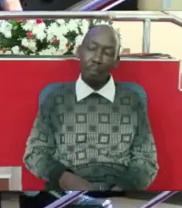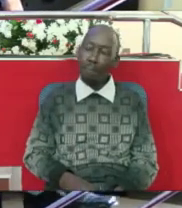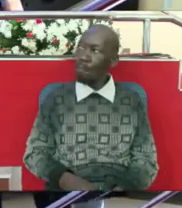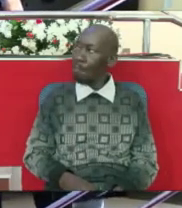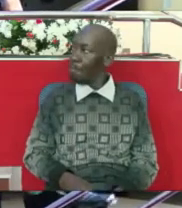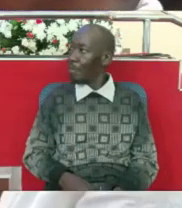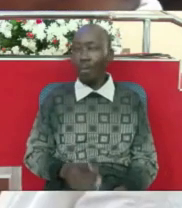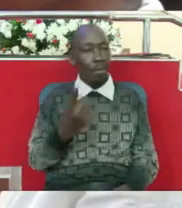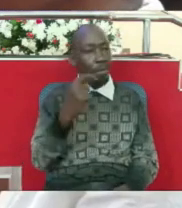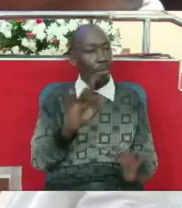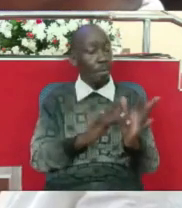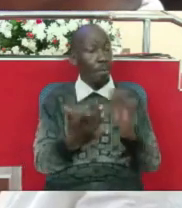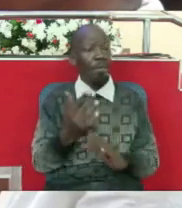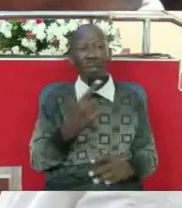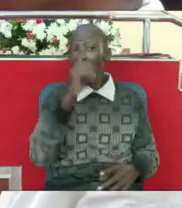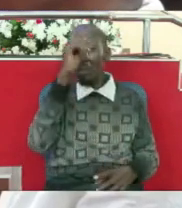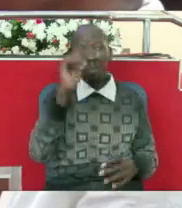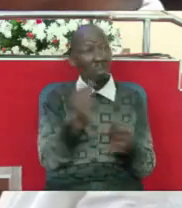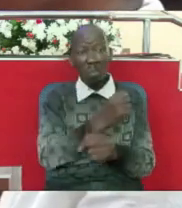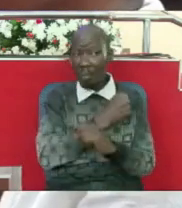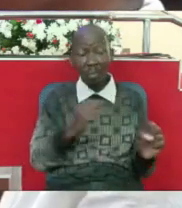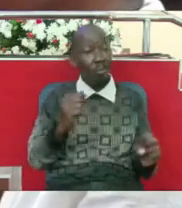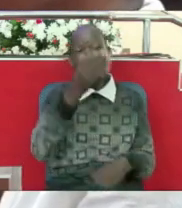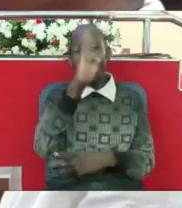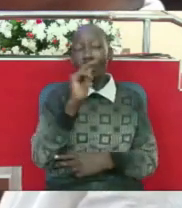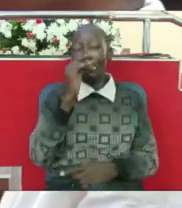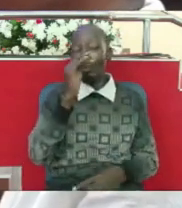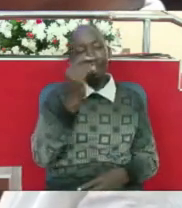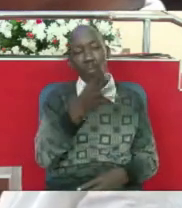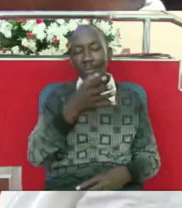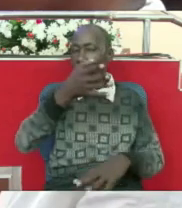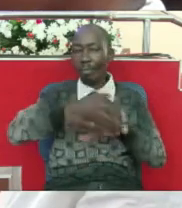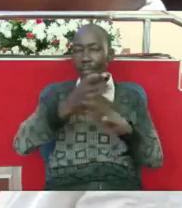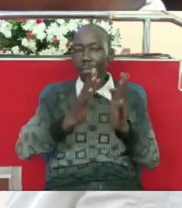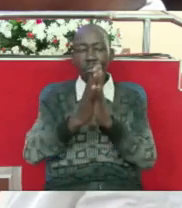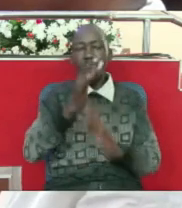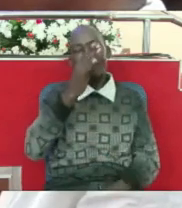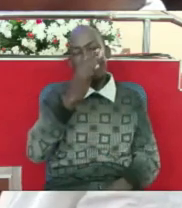The Bible says it's impossible for God to lie.